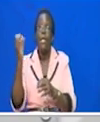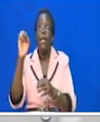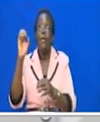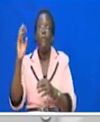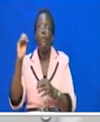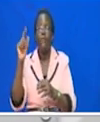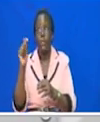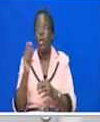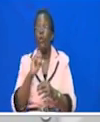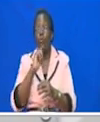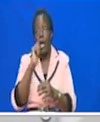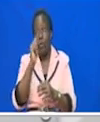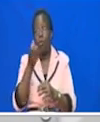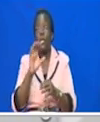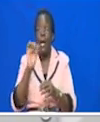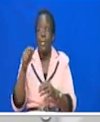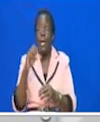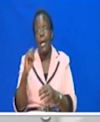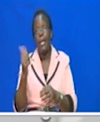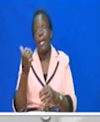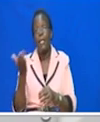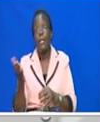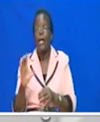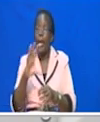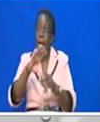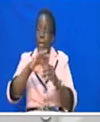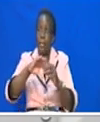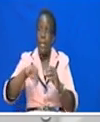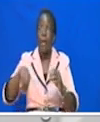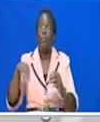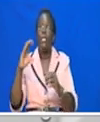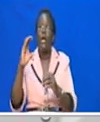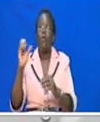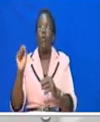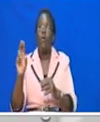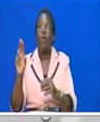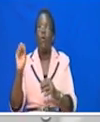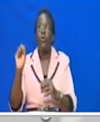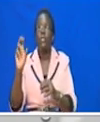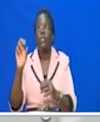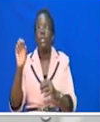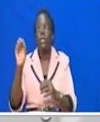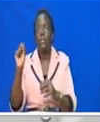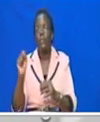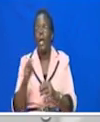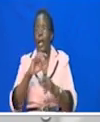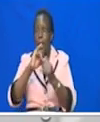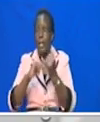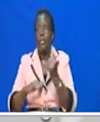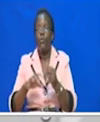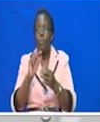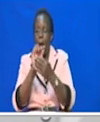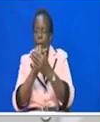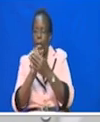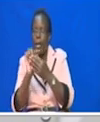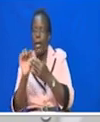not asking of any other thing except causes. And lastly, you will be underlining